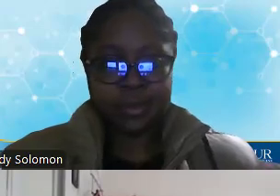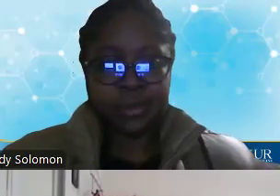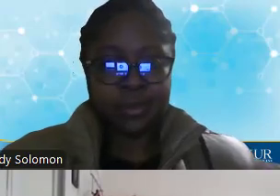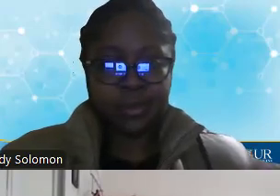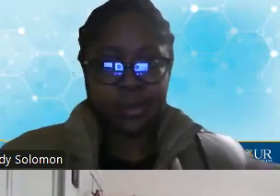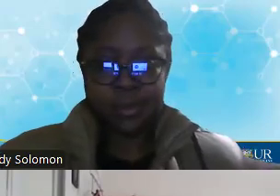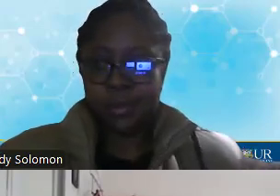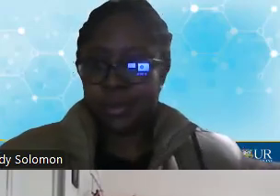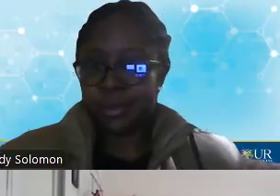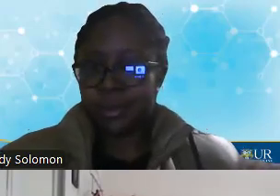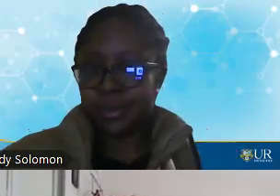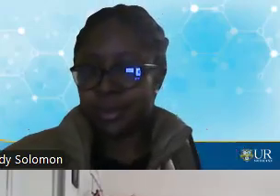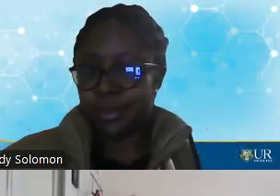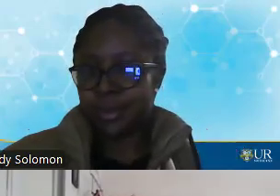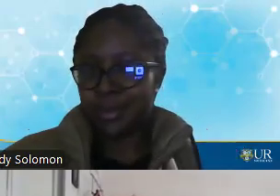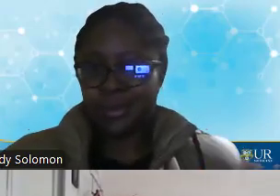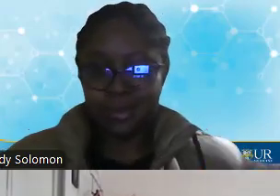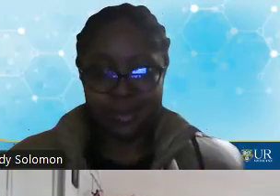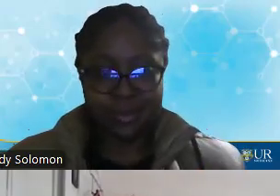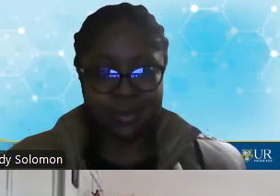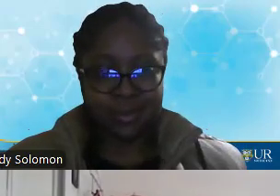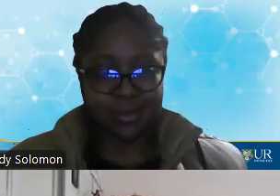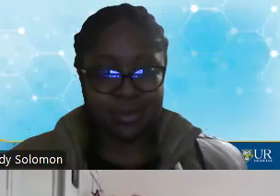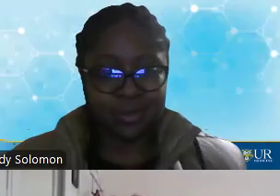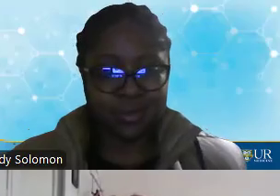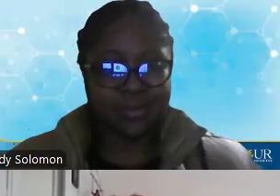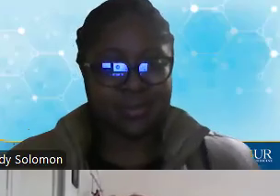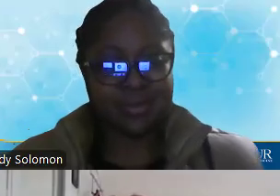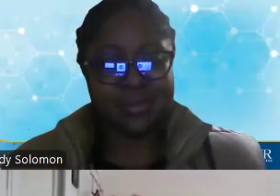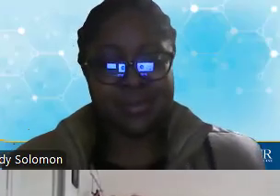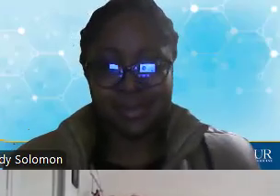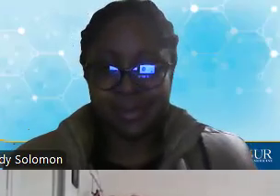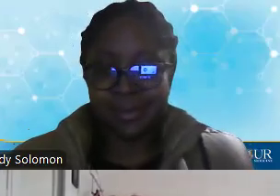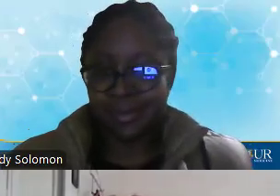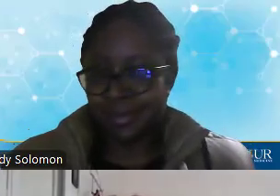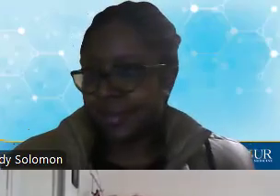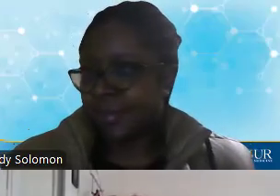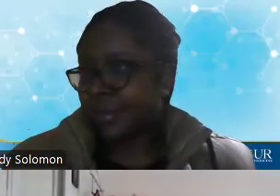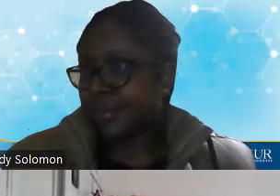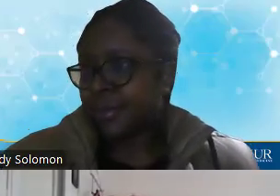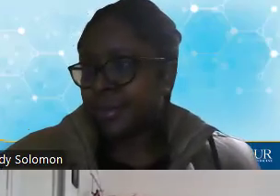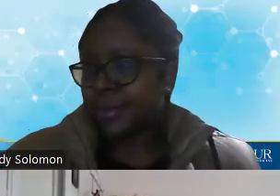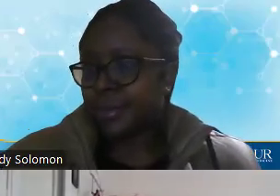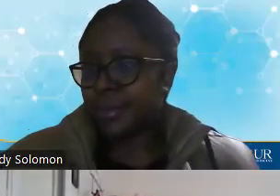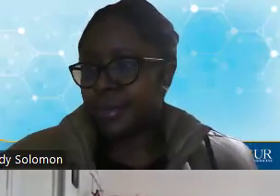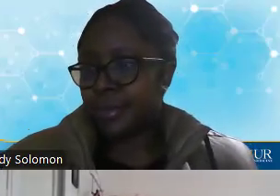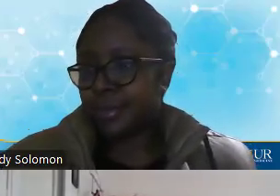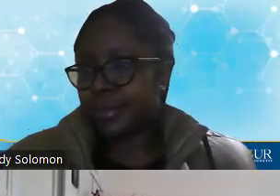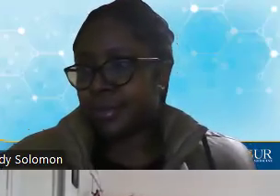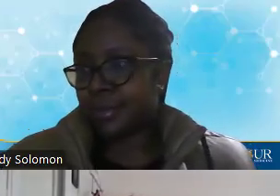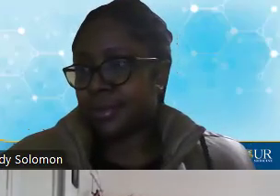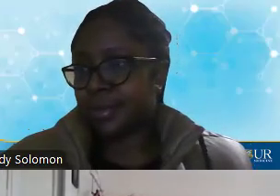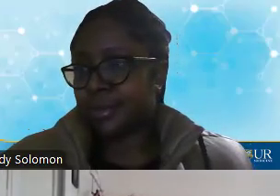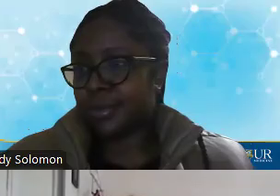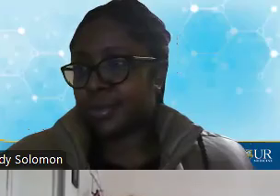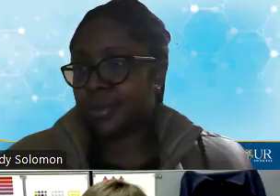we would appreciate that. So in my boxes, I see Alex first. So Alex, would you say hi to everybody and tell everybody where you are and what you do and blah, blah, blah,